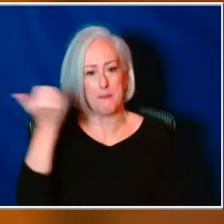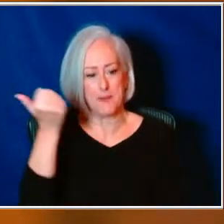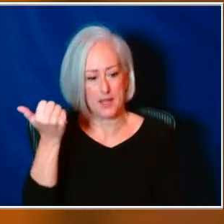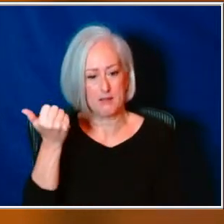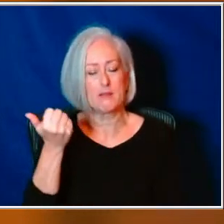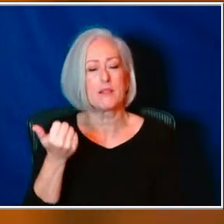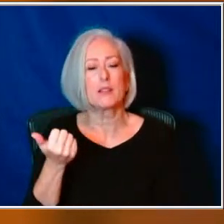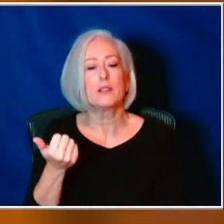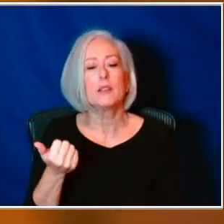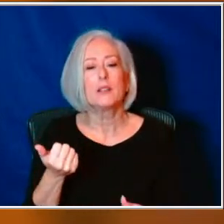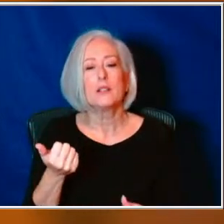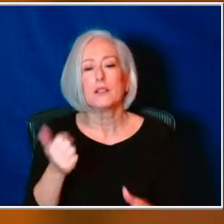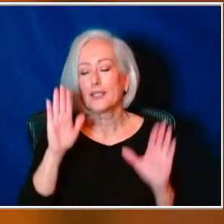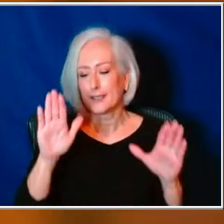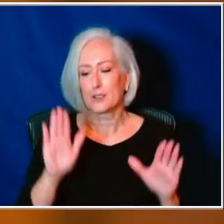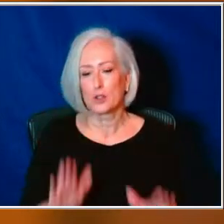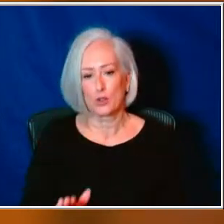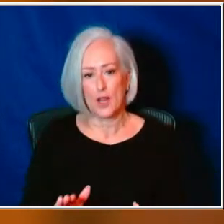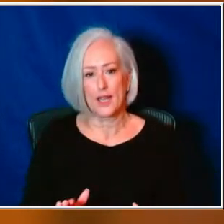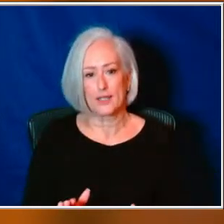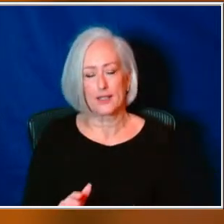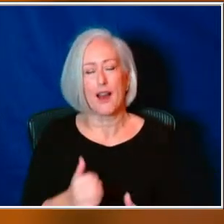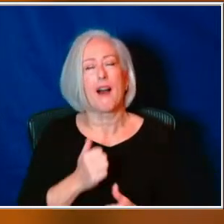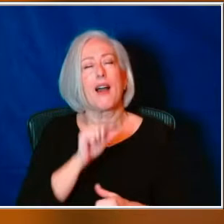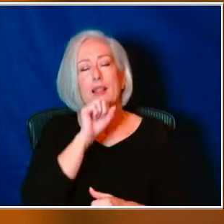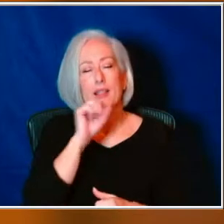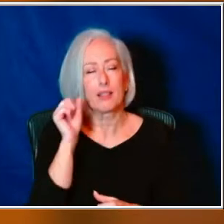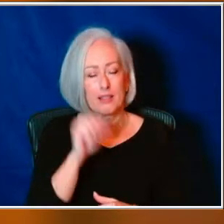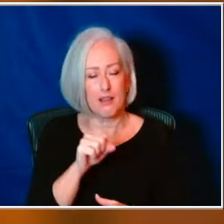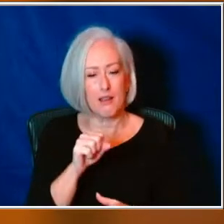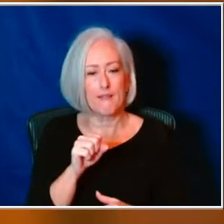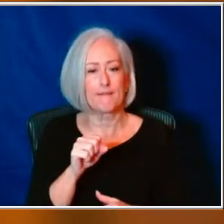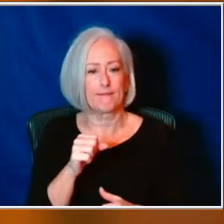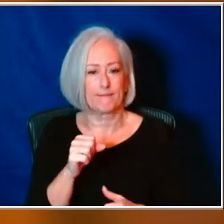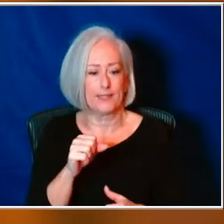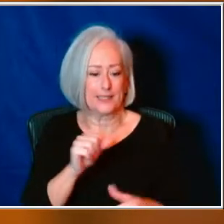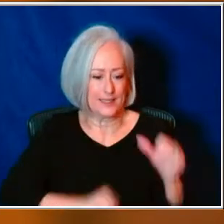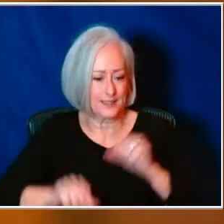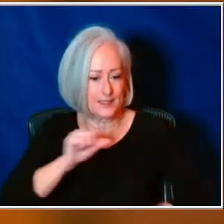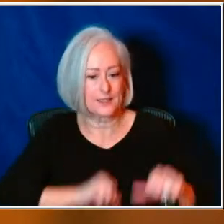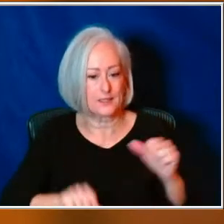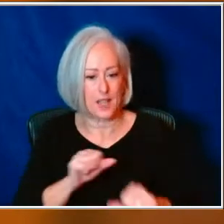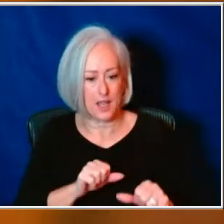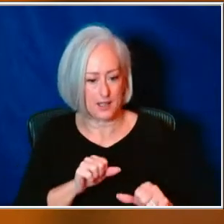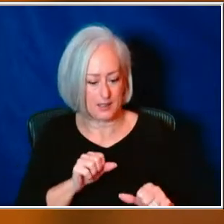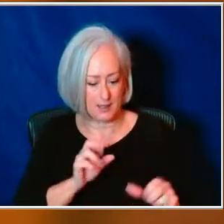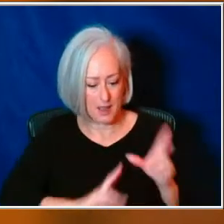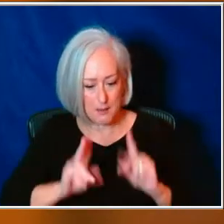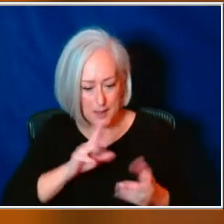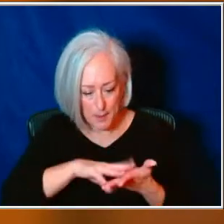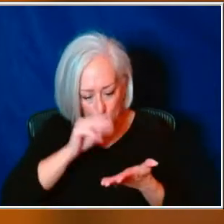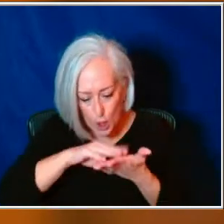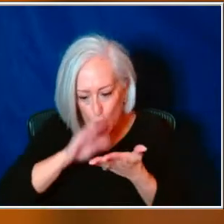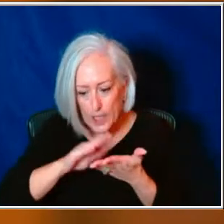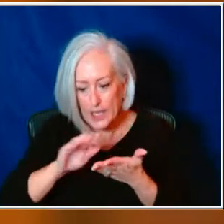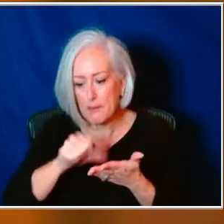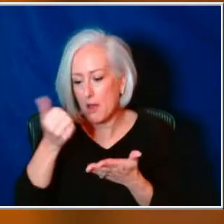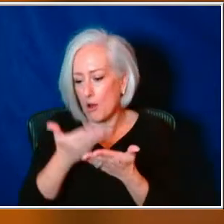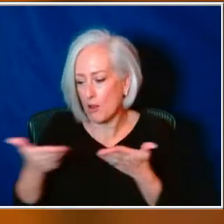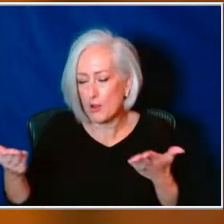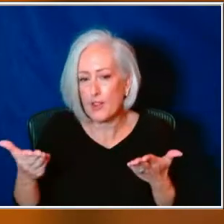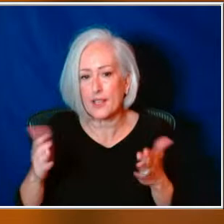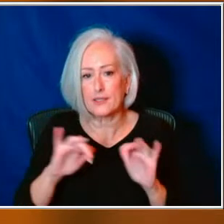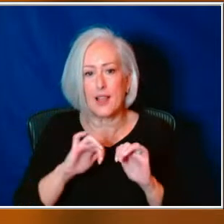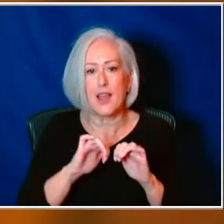thing. I love modern science, and as people learn more about other things and how